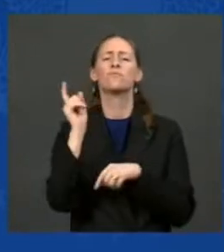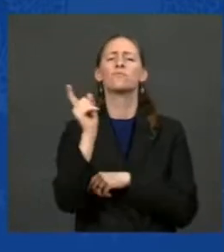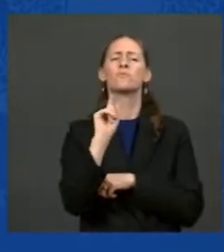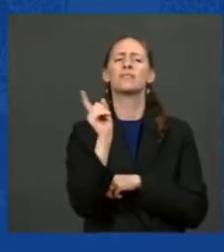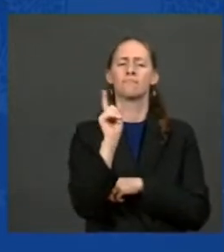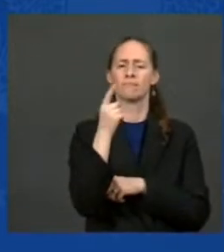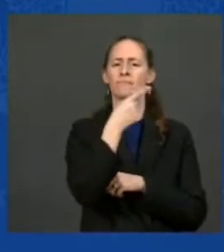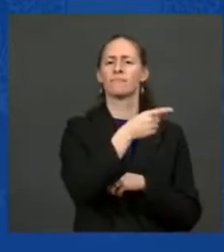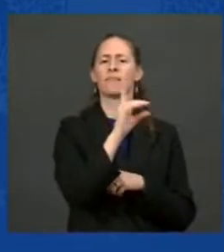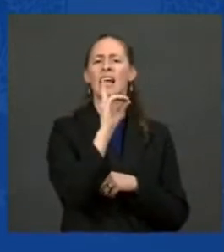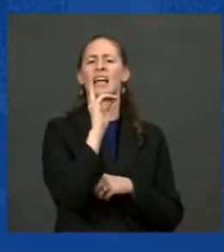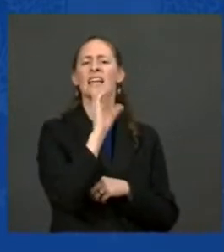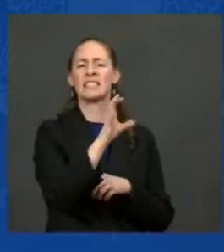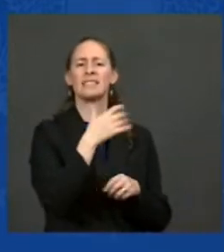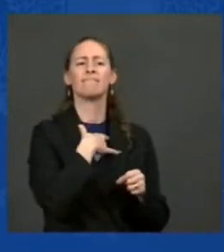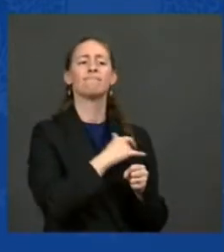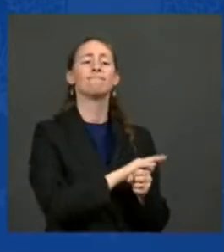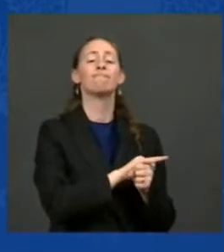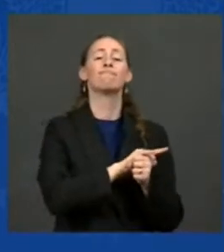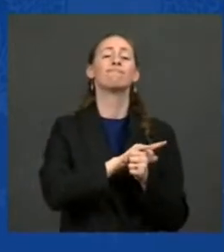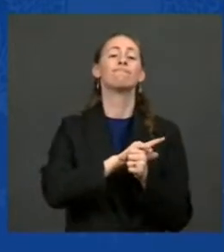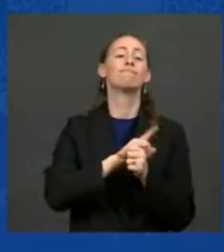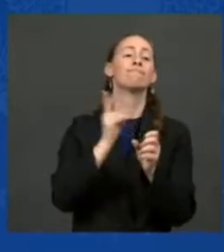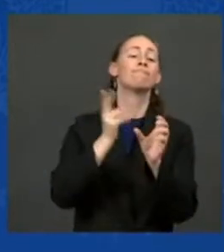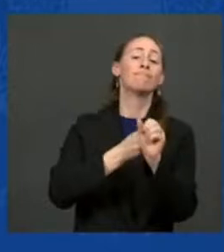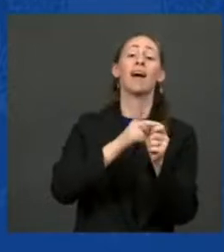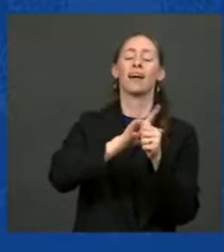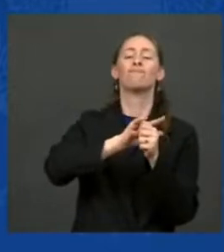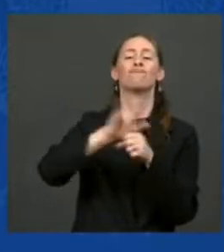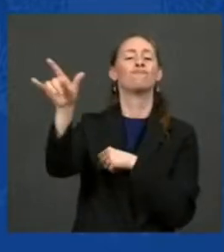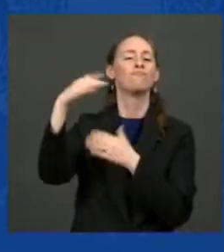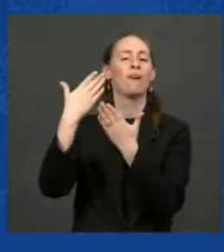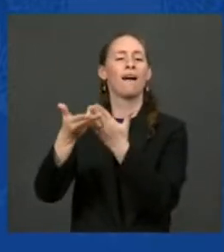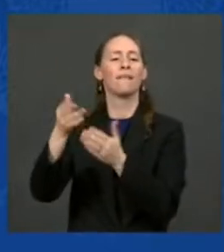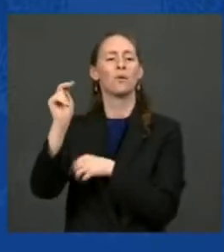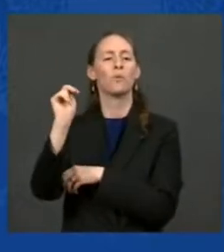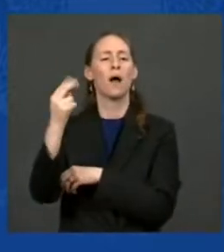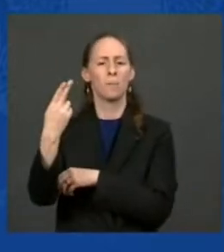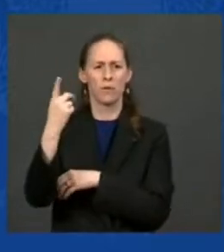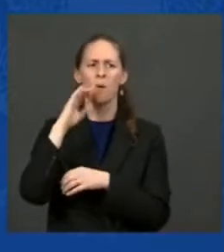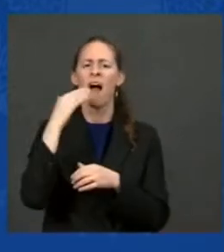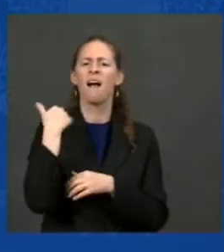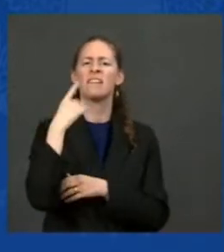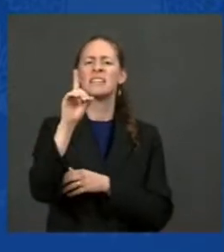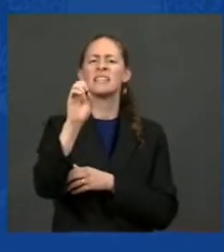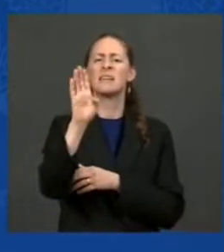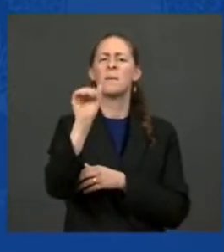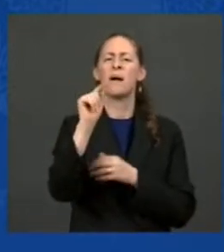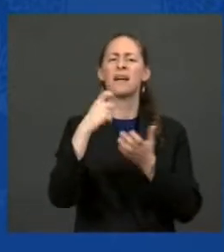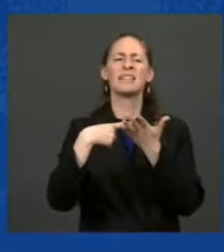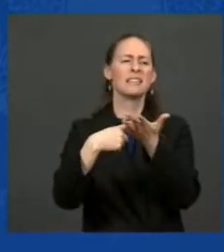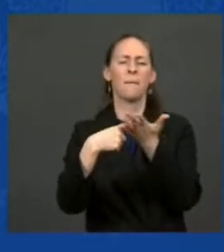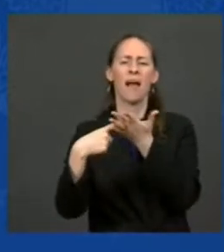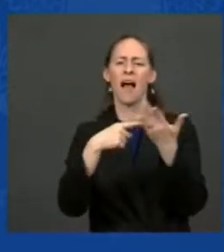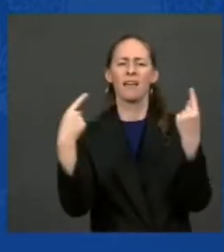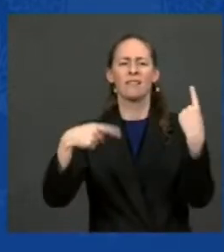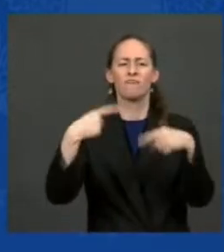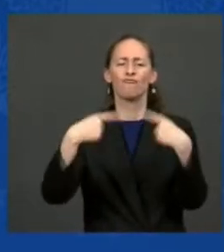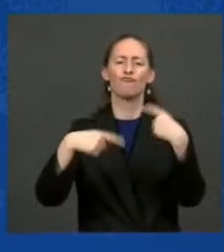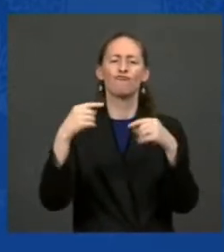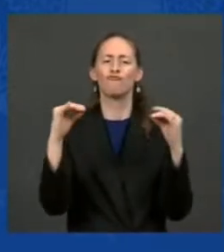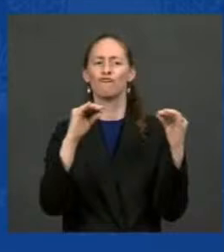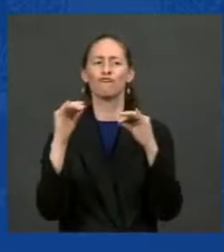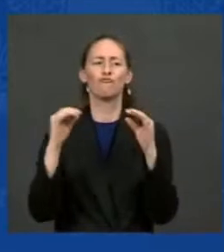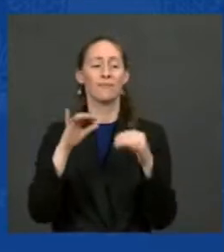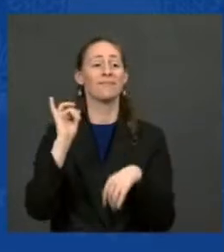Democratic debate in New Hampshire. We were on our way to the debate one other time, but the whole way up, we just laughed